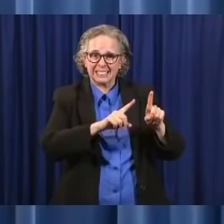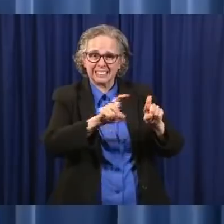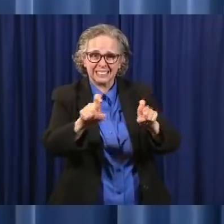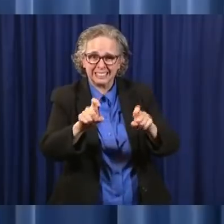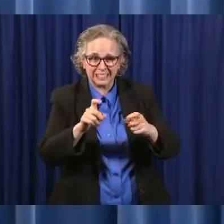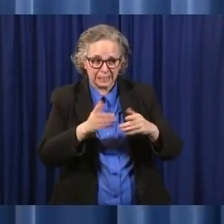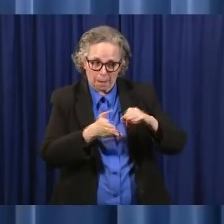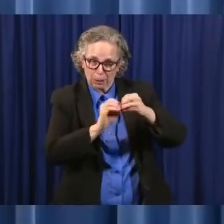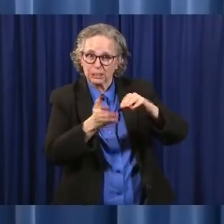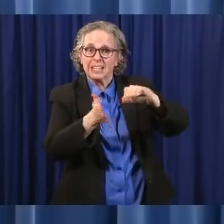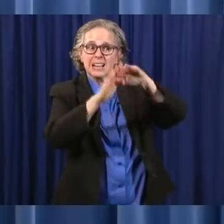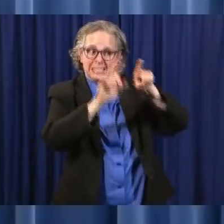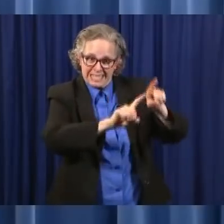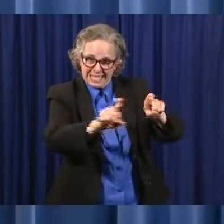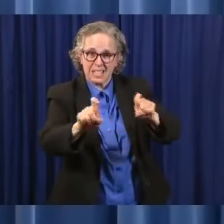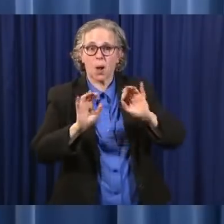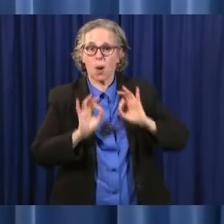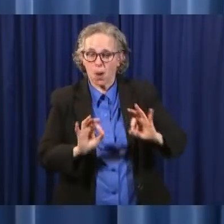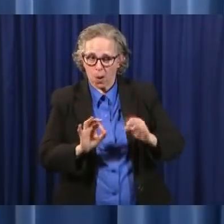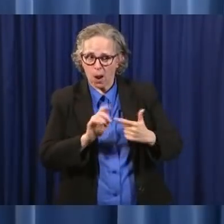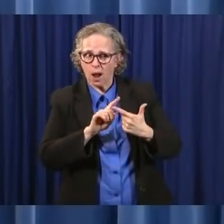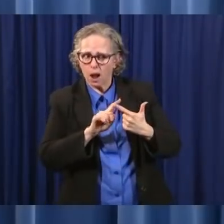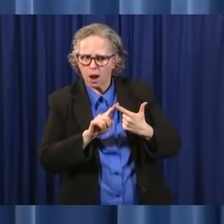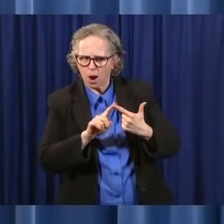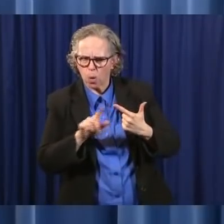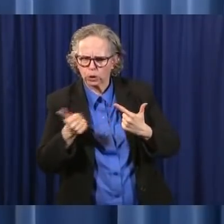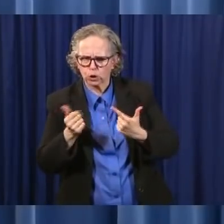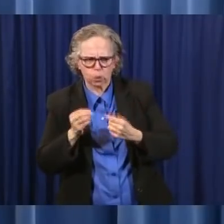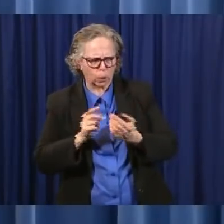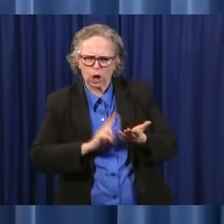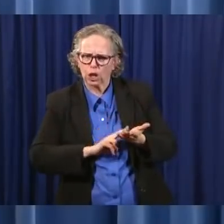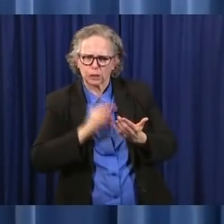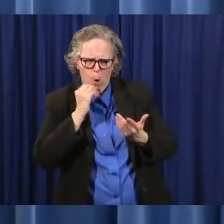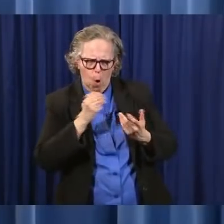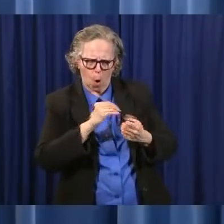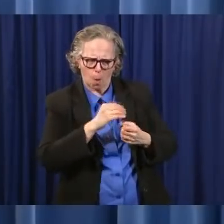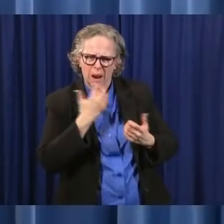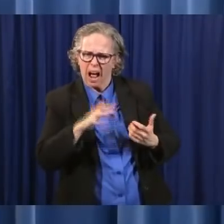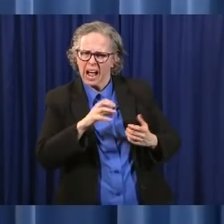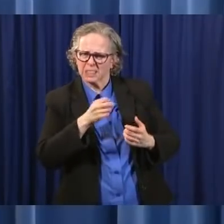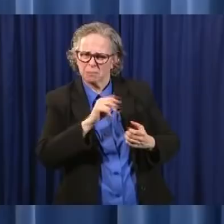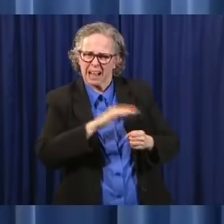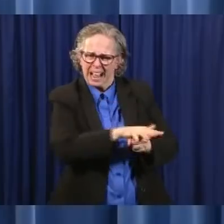What can we do about our nursing homes? What do we do about